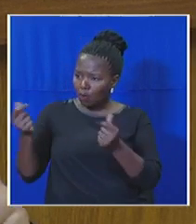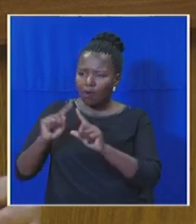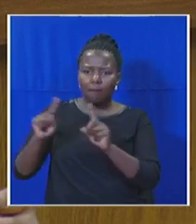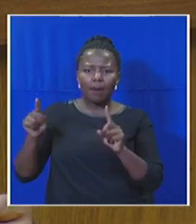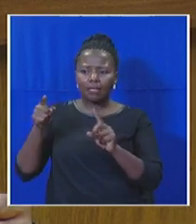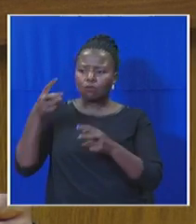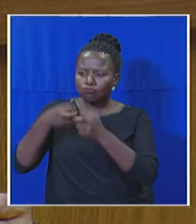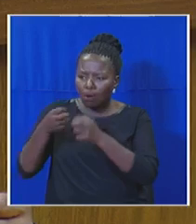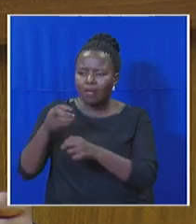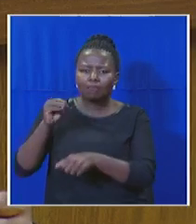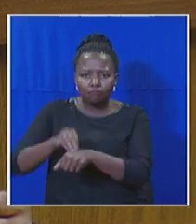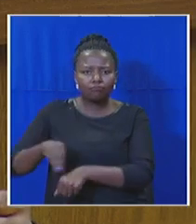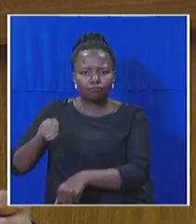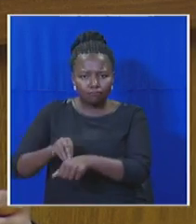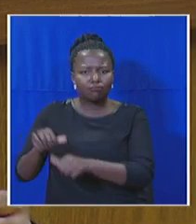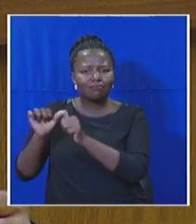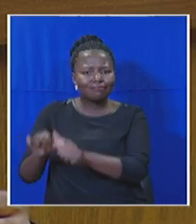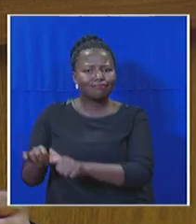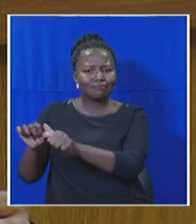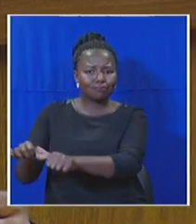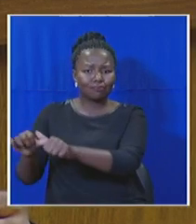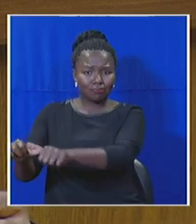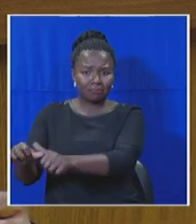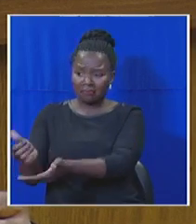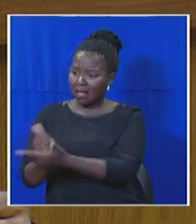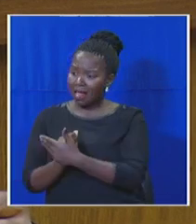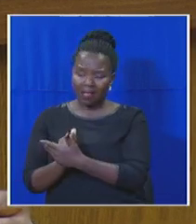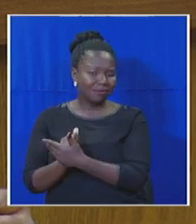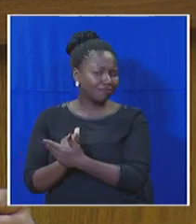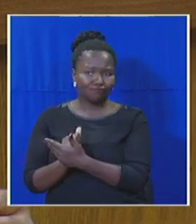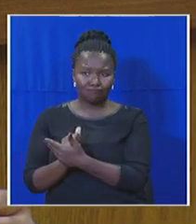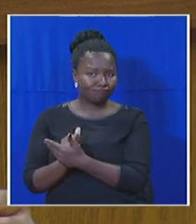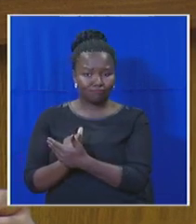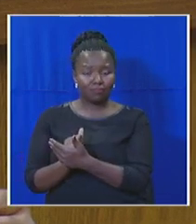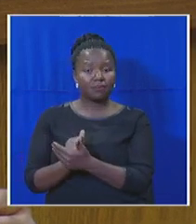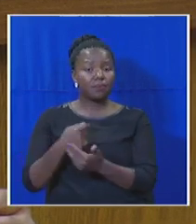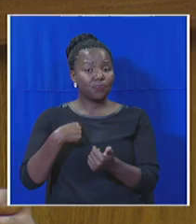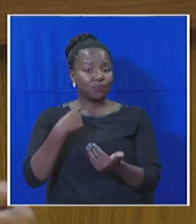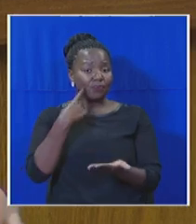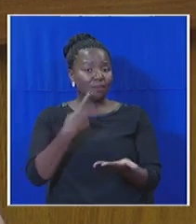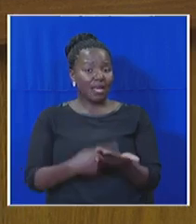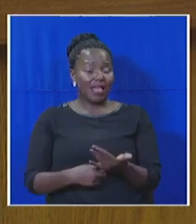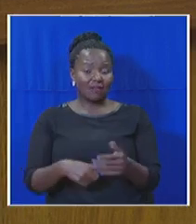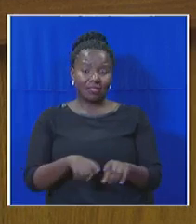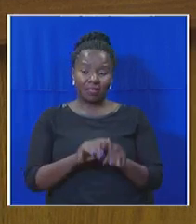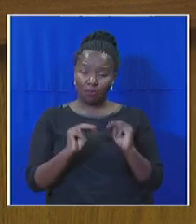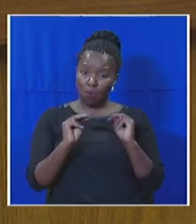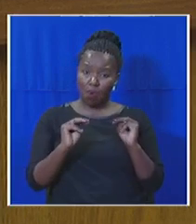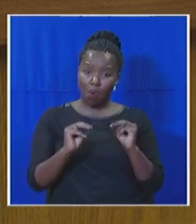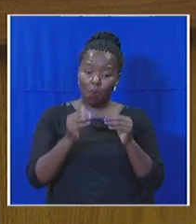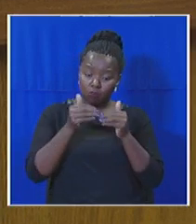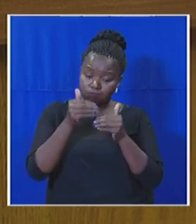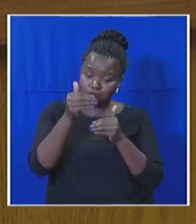the problems. So it's not helping the process, and we believe and hope that at a given time, Israel